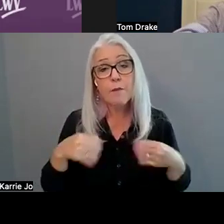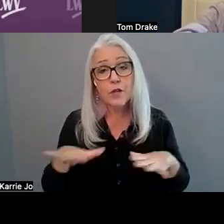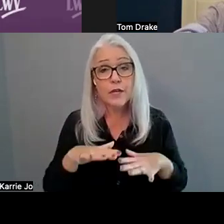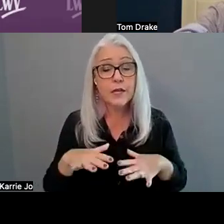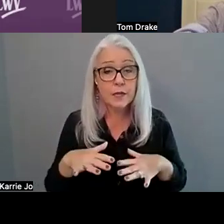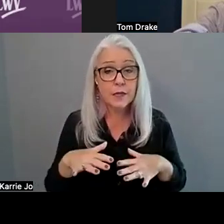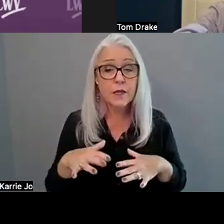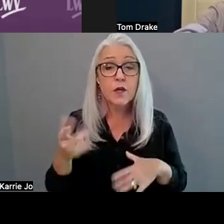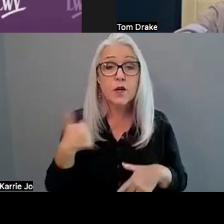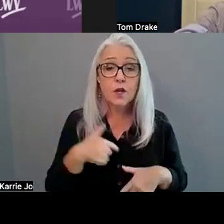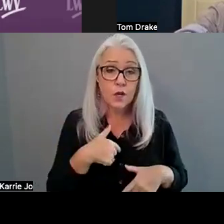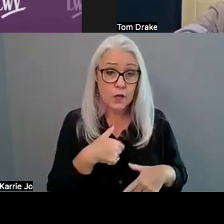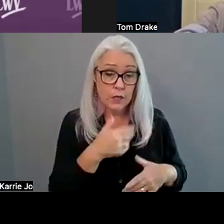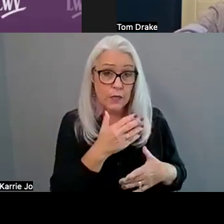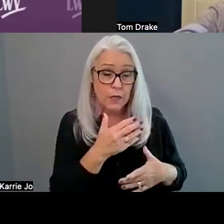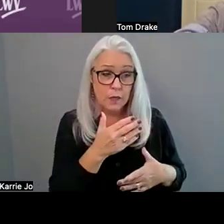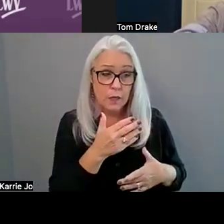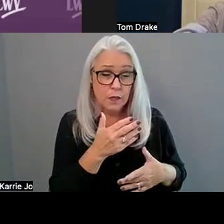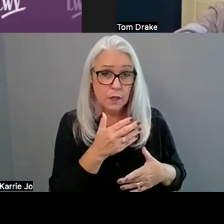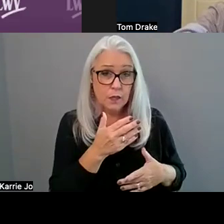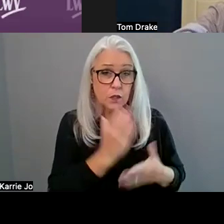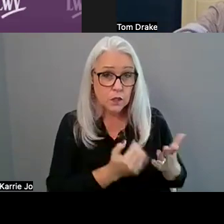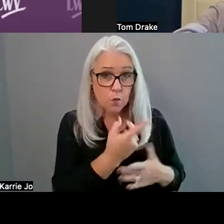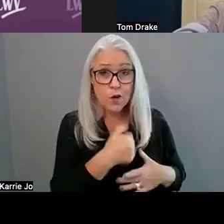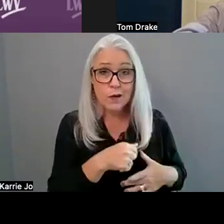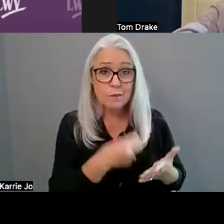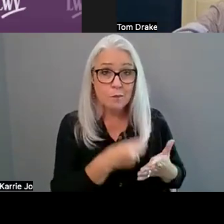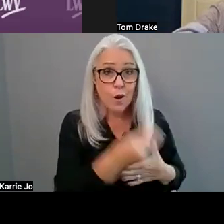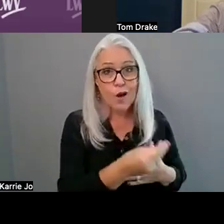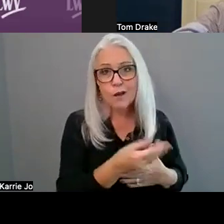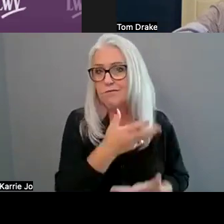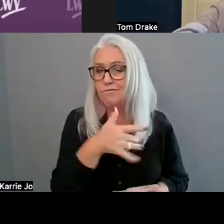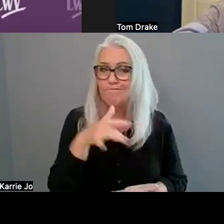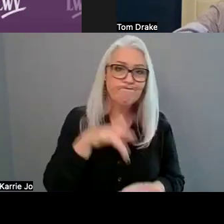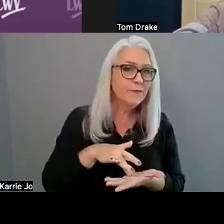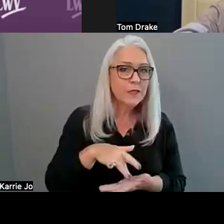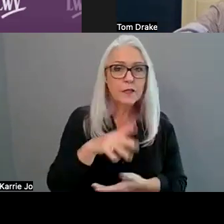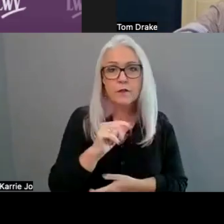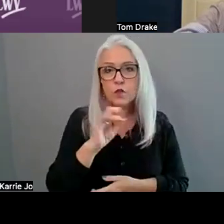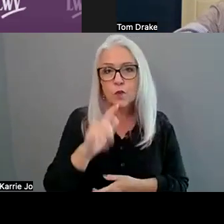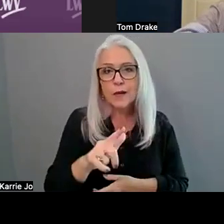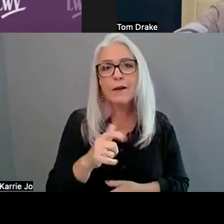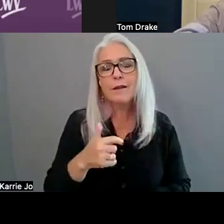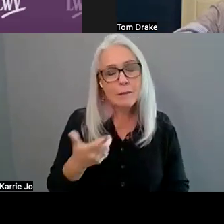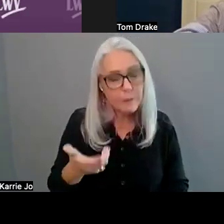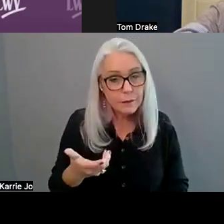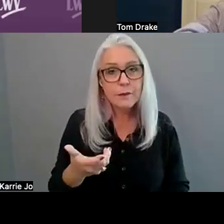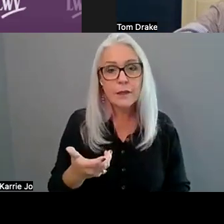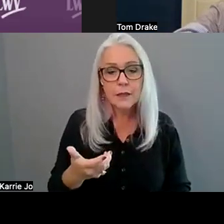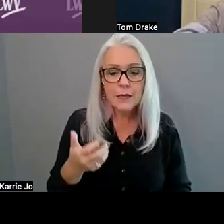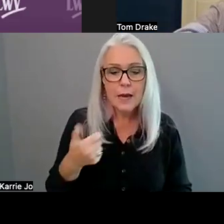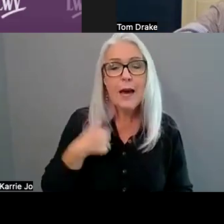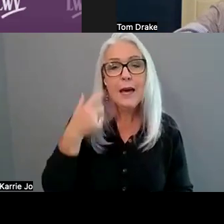village purchased a small parcel which is not buildable right in the middle of the trail, and I agree with Tom. I think there was perhaps